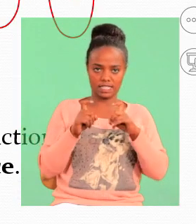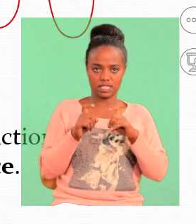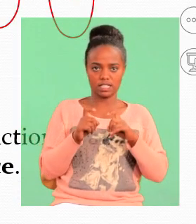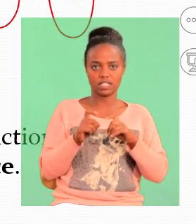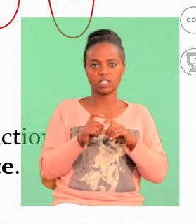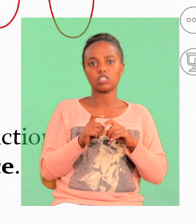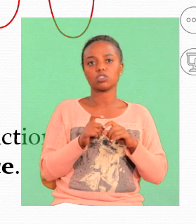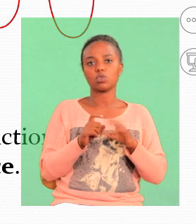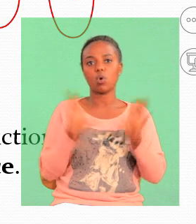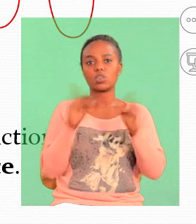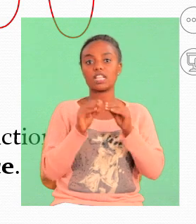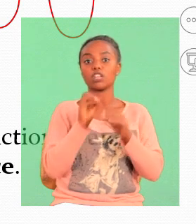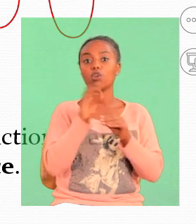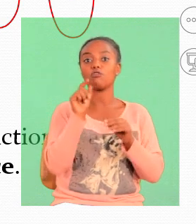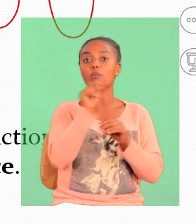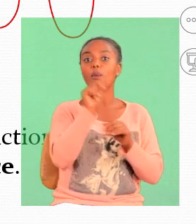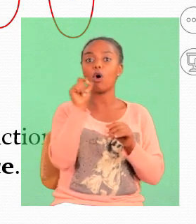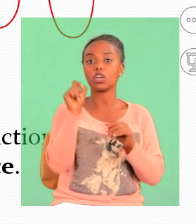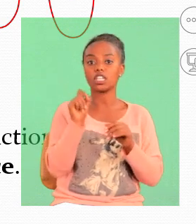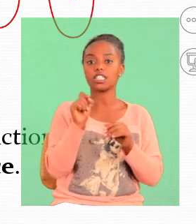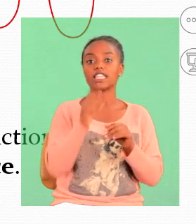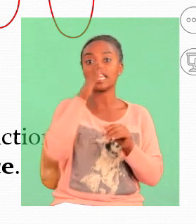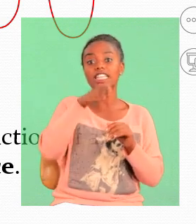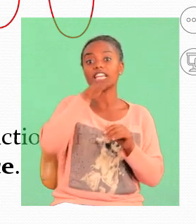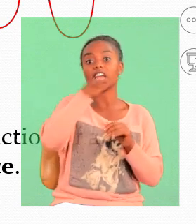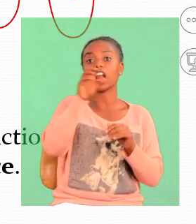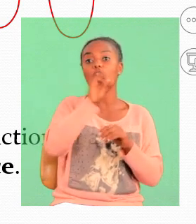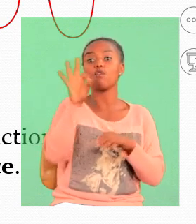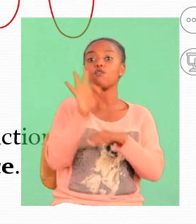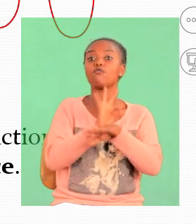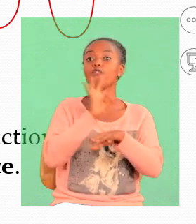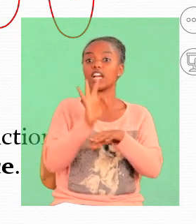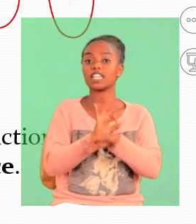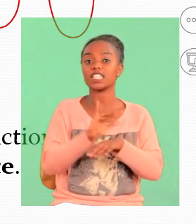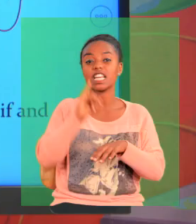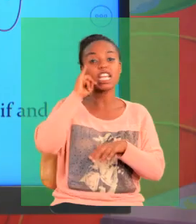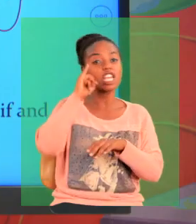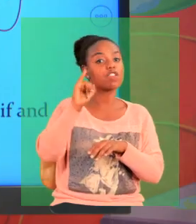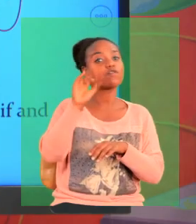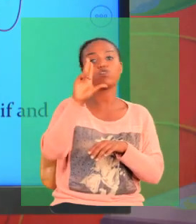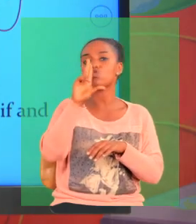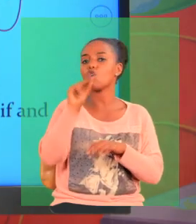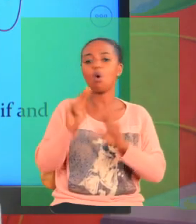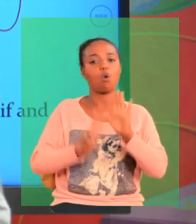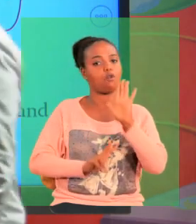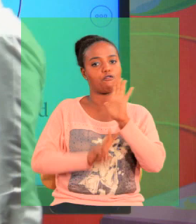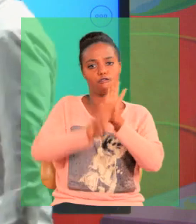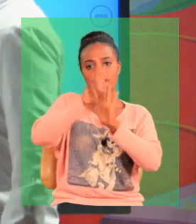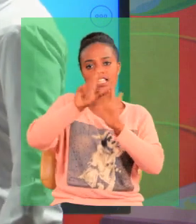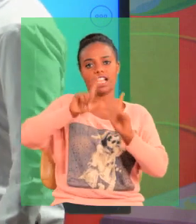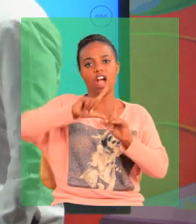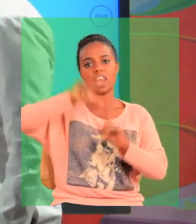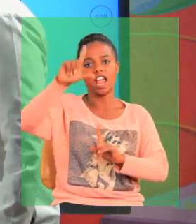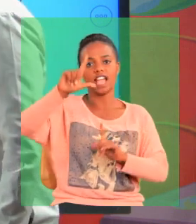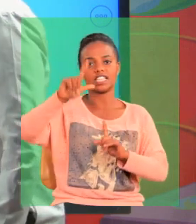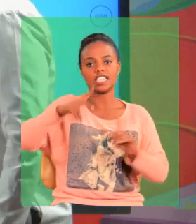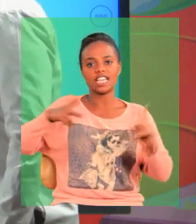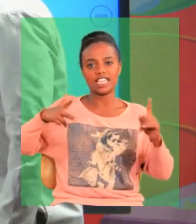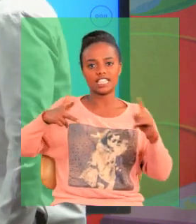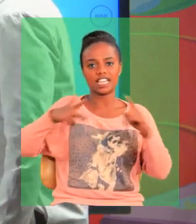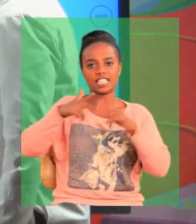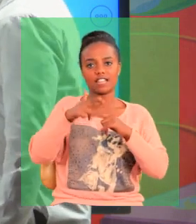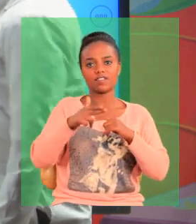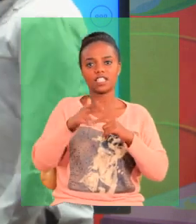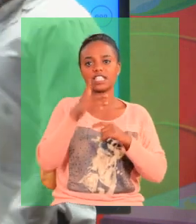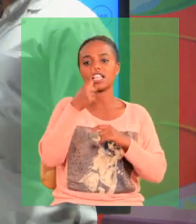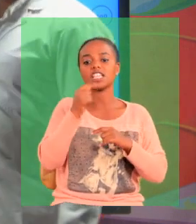in Cartesian plane is the graph of a function if no vertical line intersects the